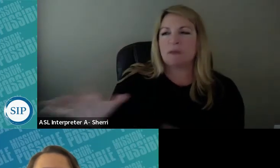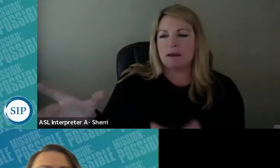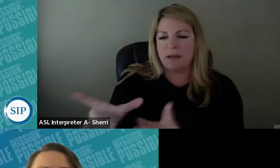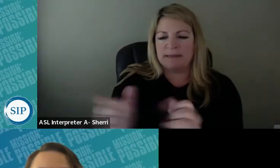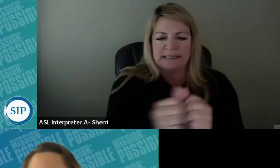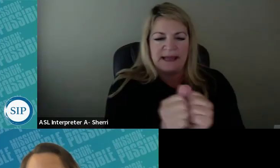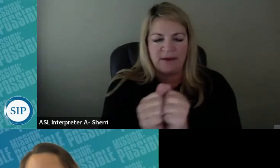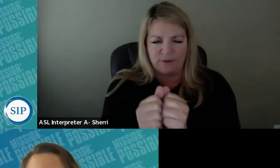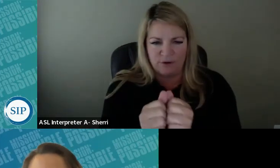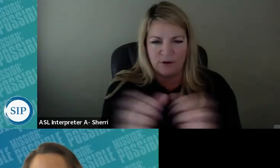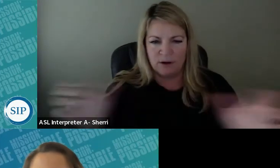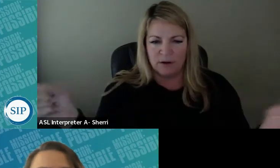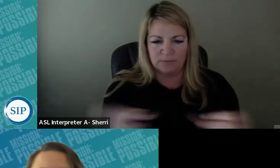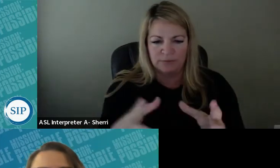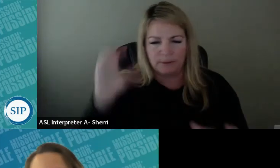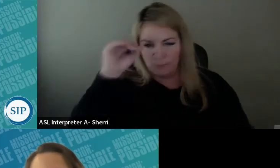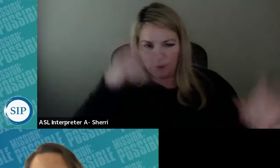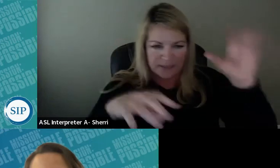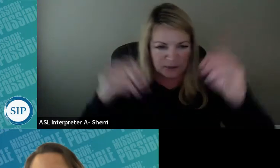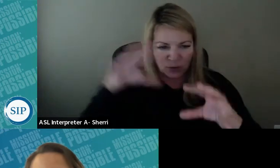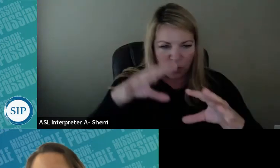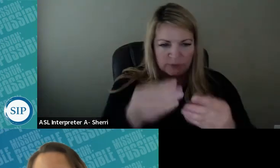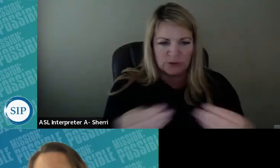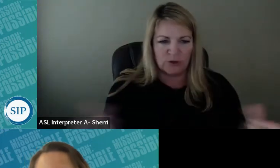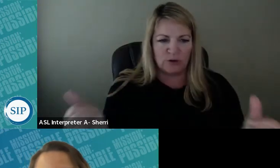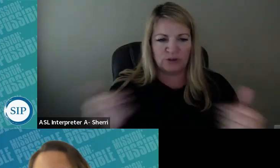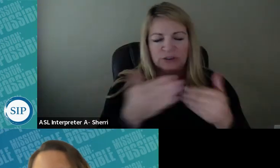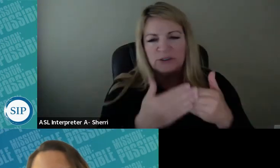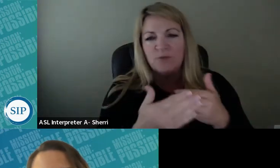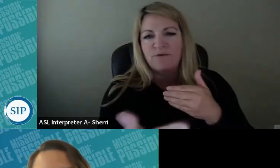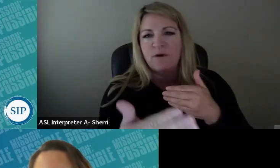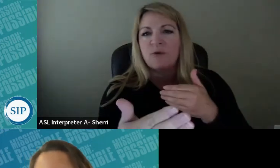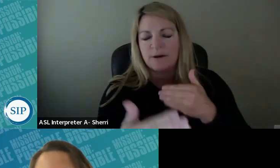to brainstorm solutions to move forward.